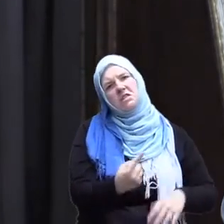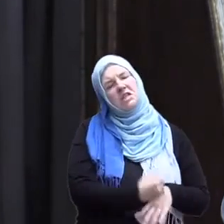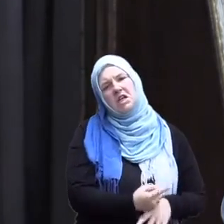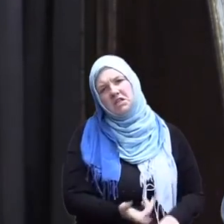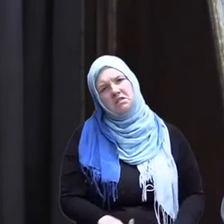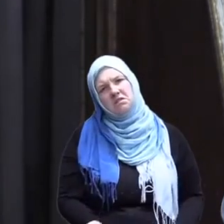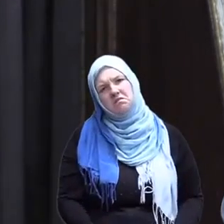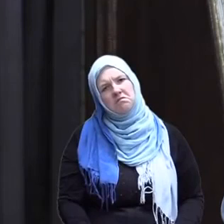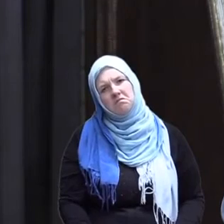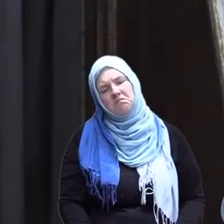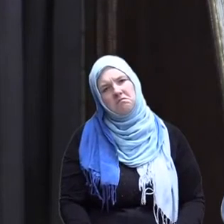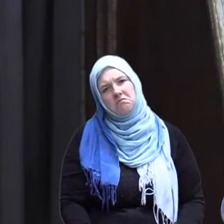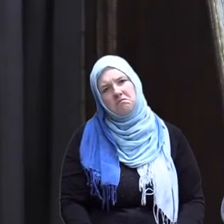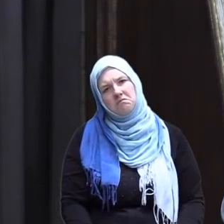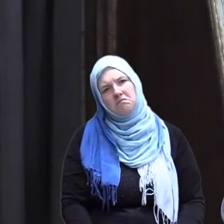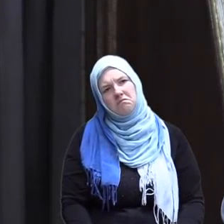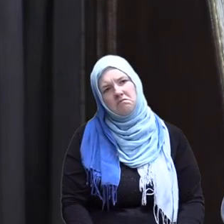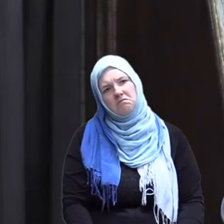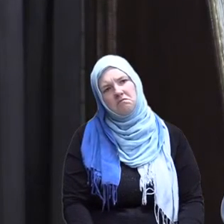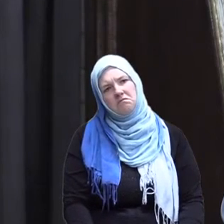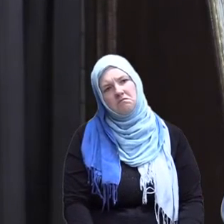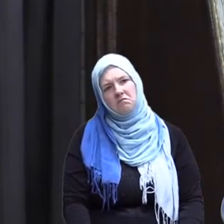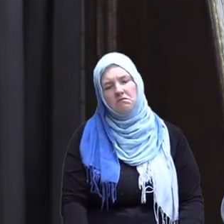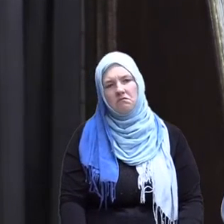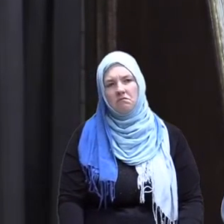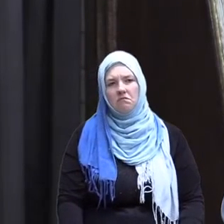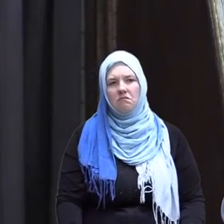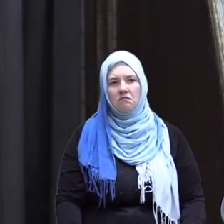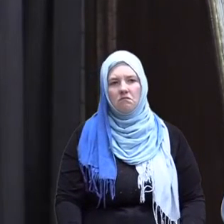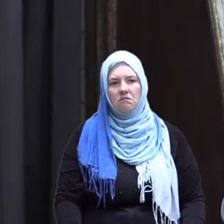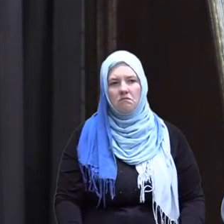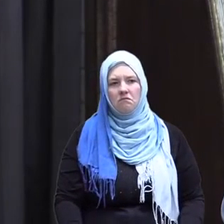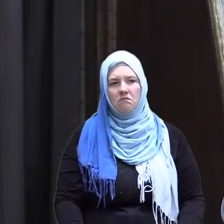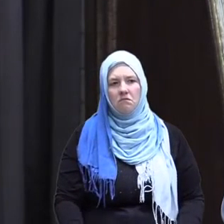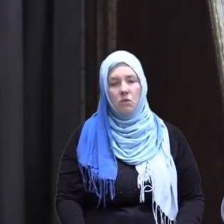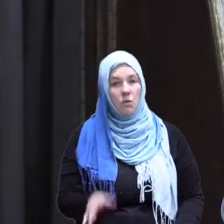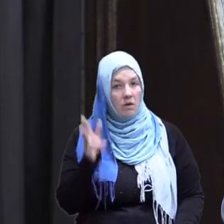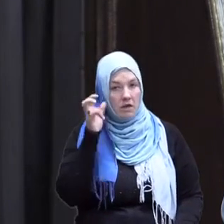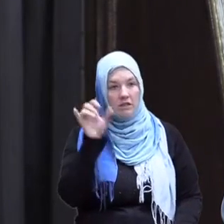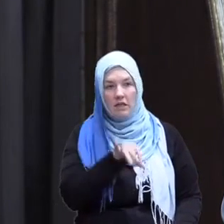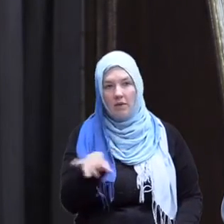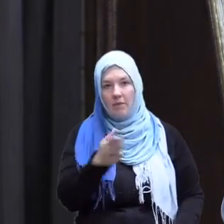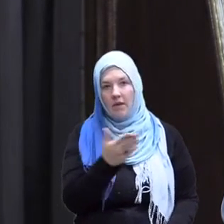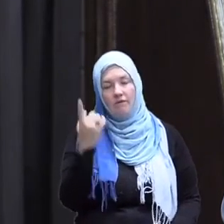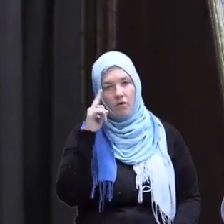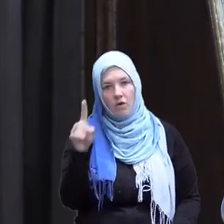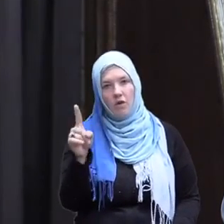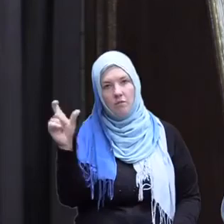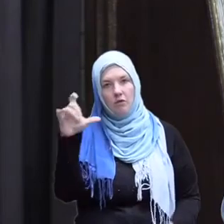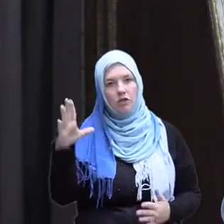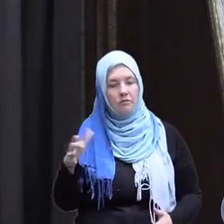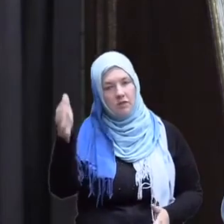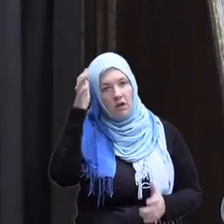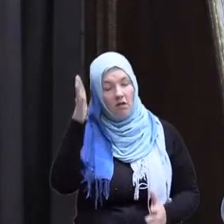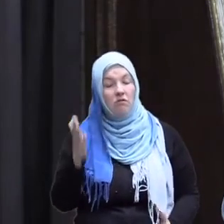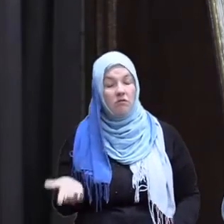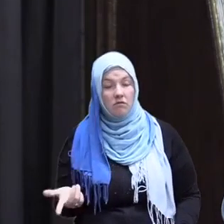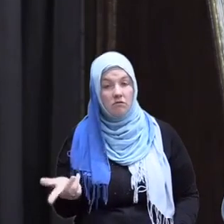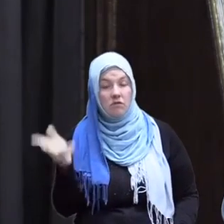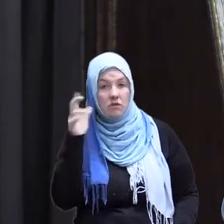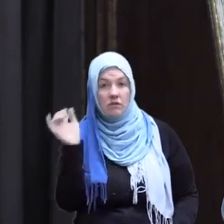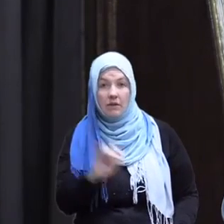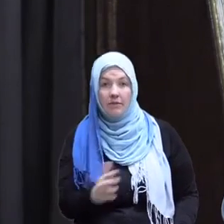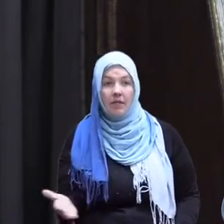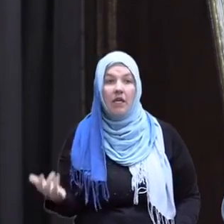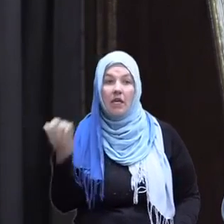Don't you hear the same thing? Don't you hear the same thing from Muslim scholars? So long as